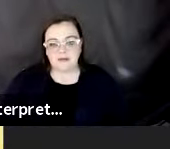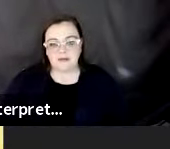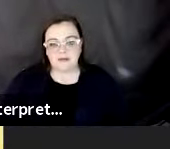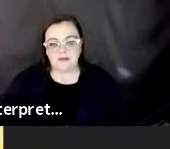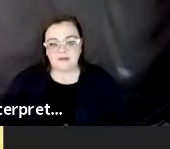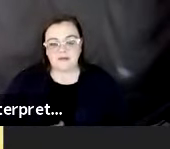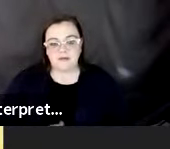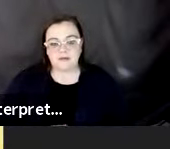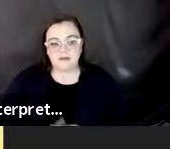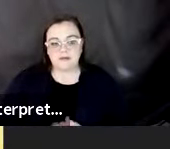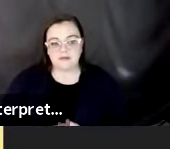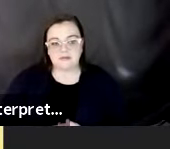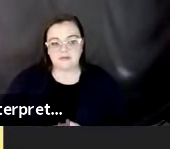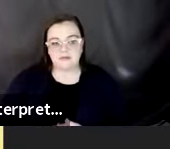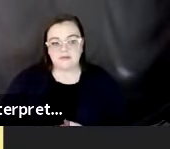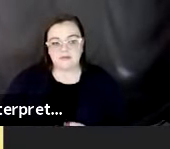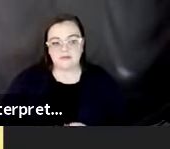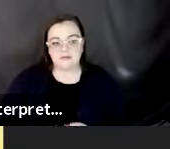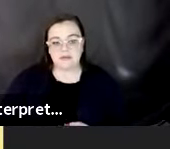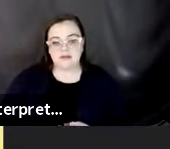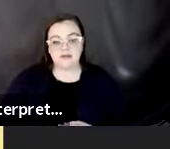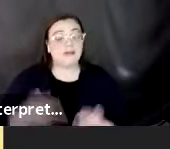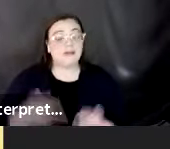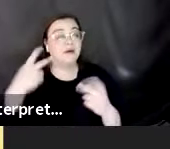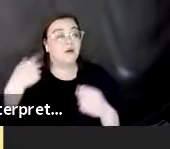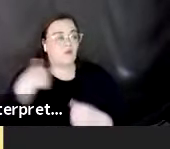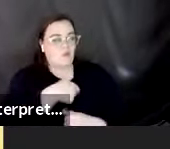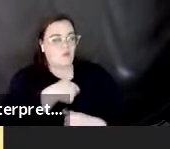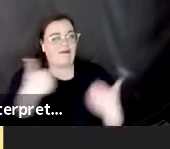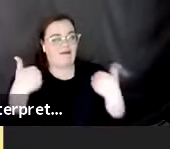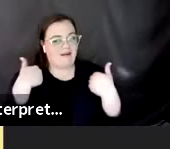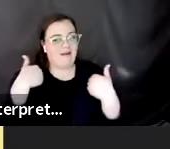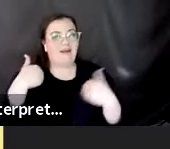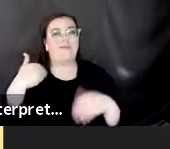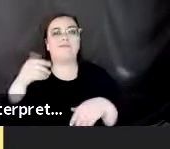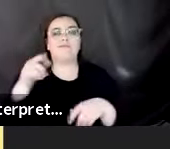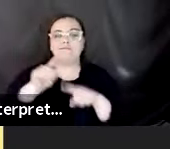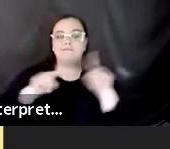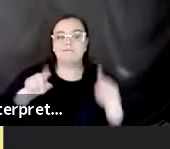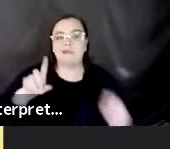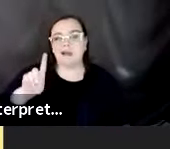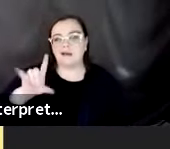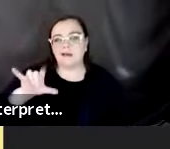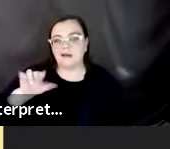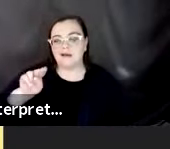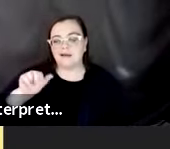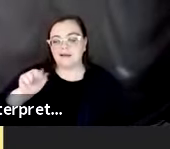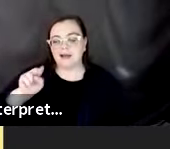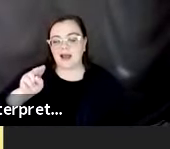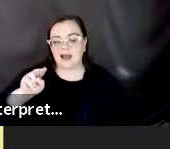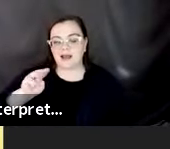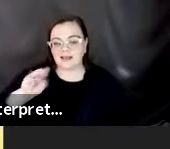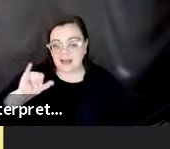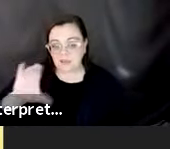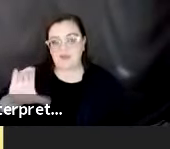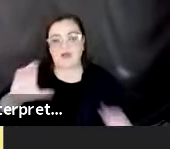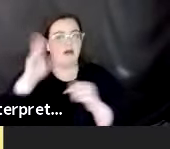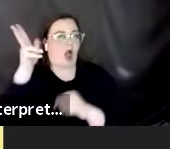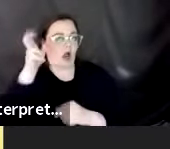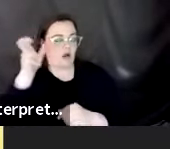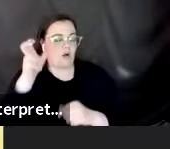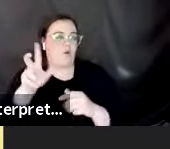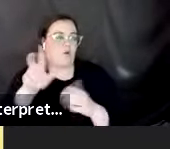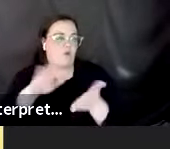We also have the dynamic audio waiver, which is again where a body of a commercial is altered based